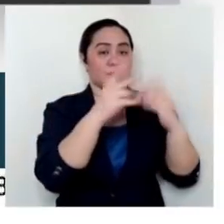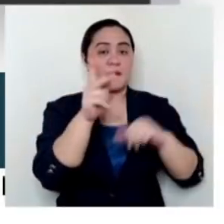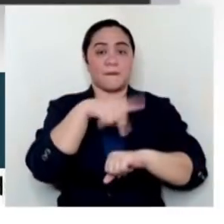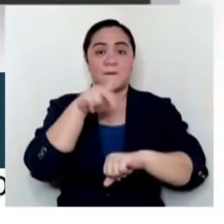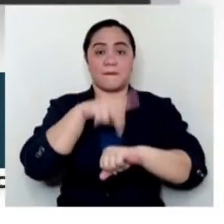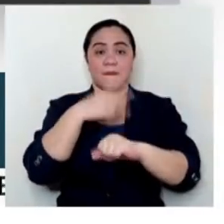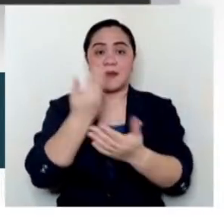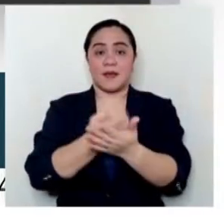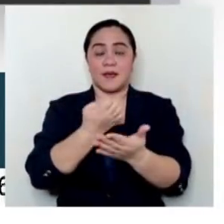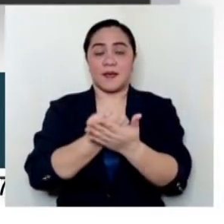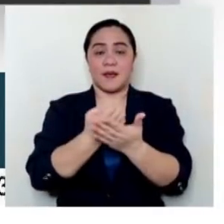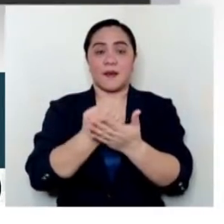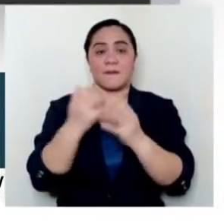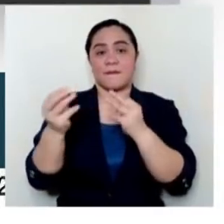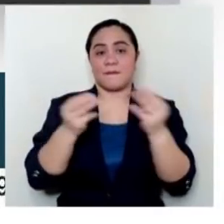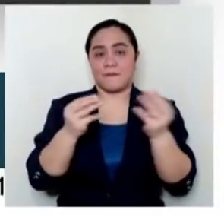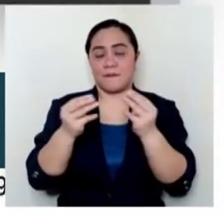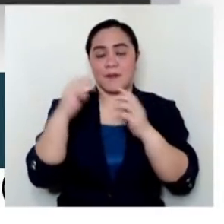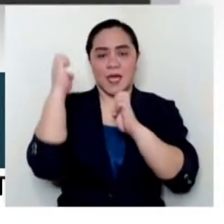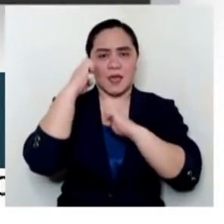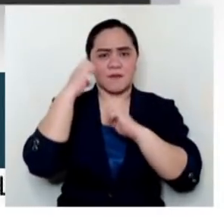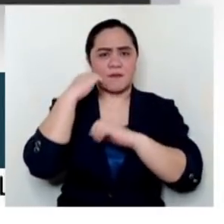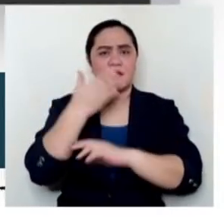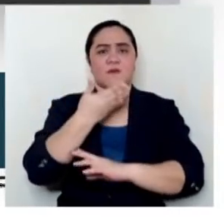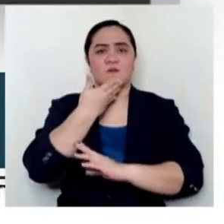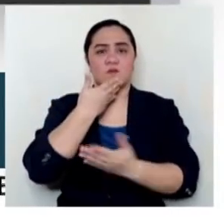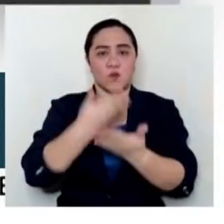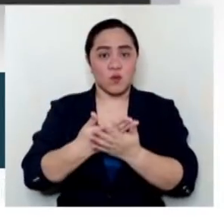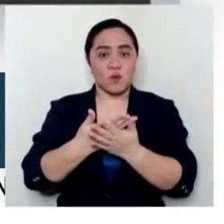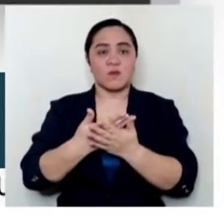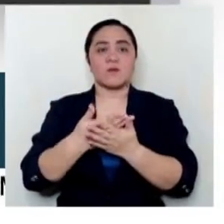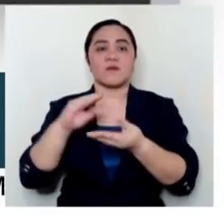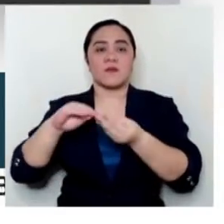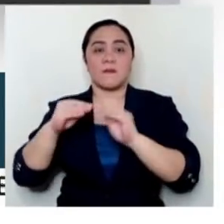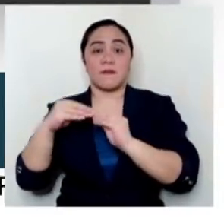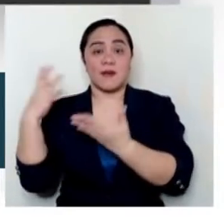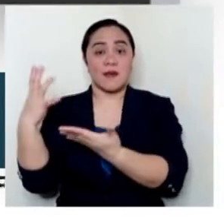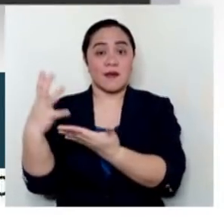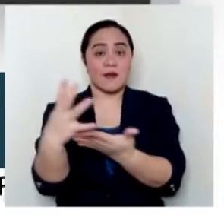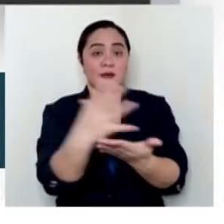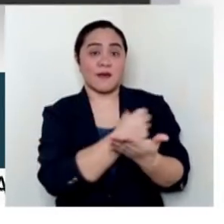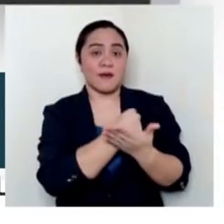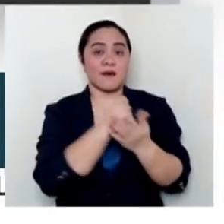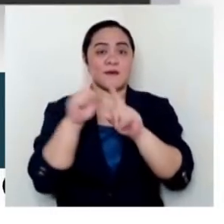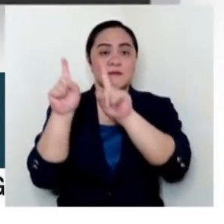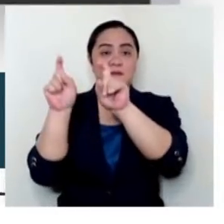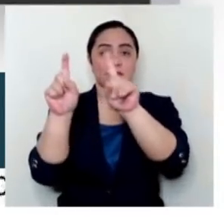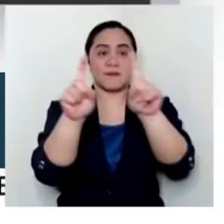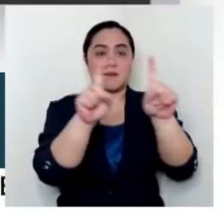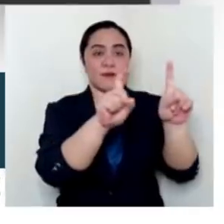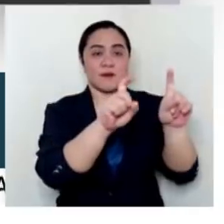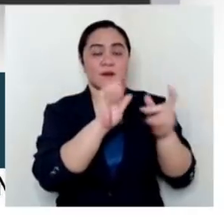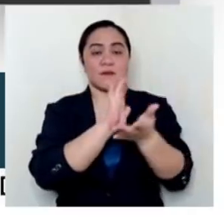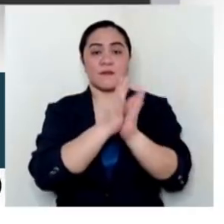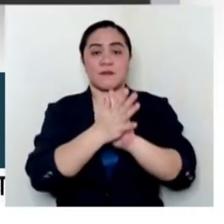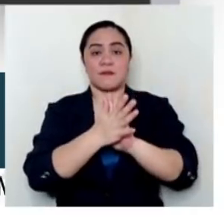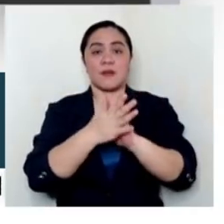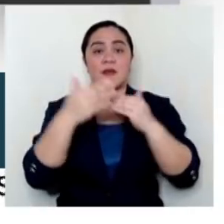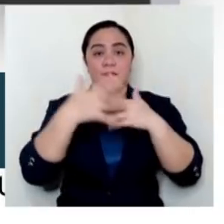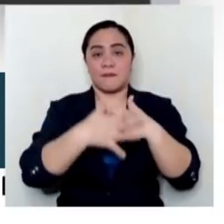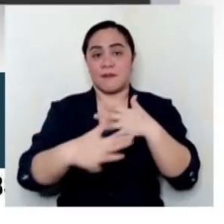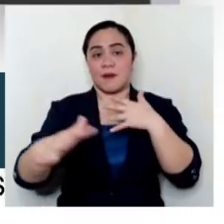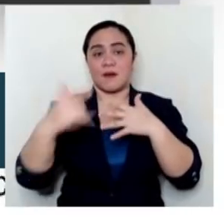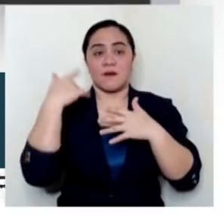managers expect better numbers in the November labor survey due to the further easing of COVID restrictions. They